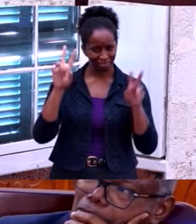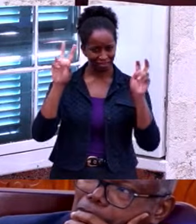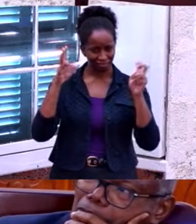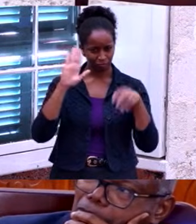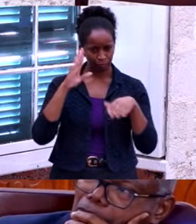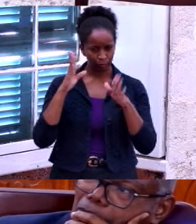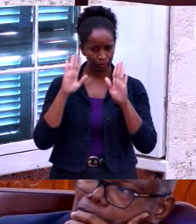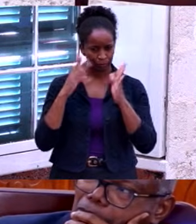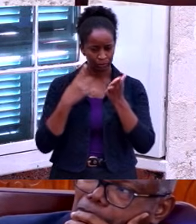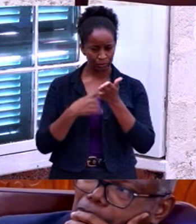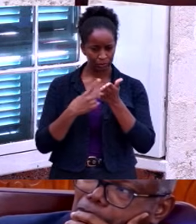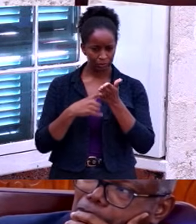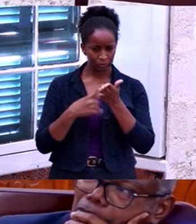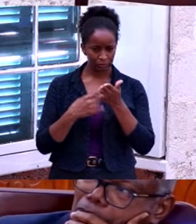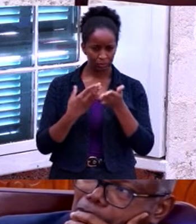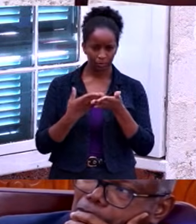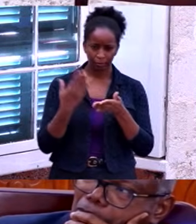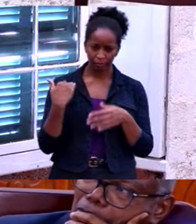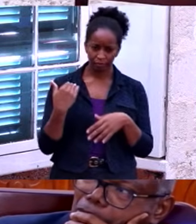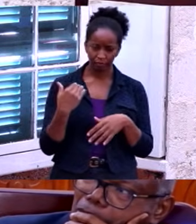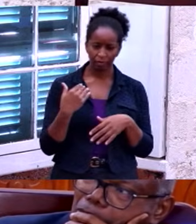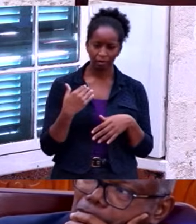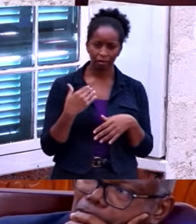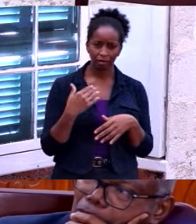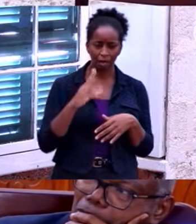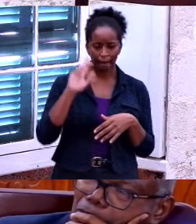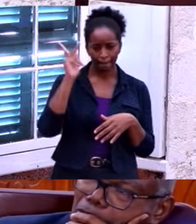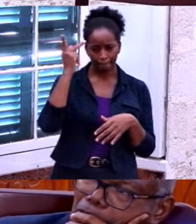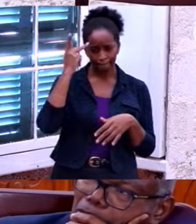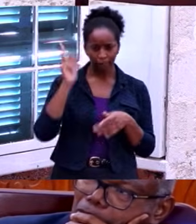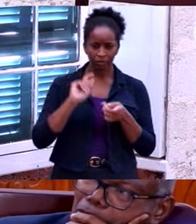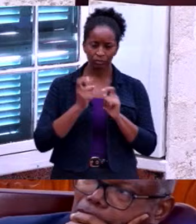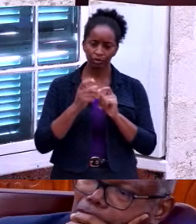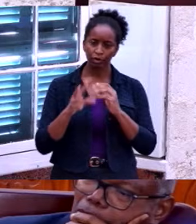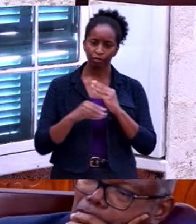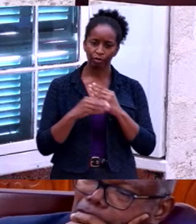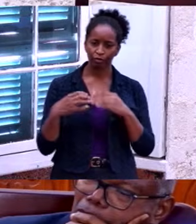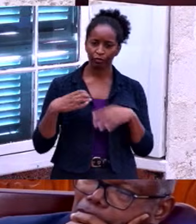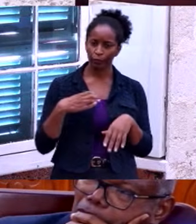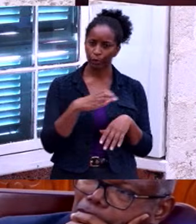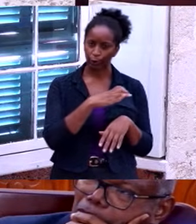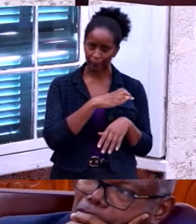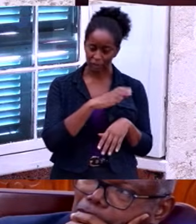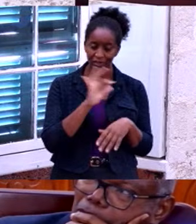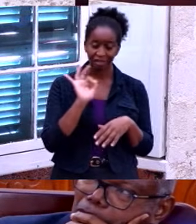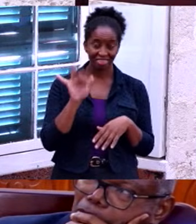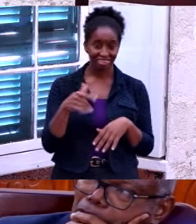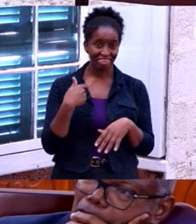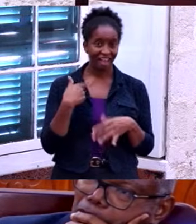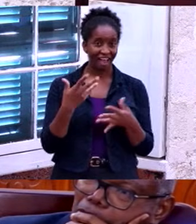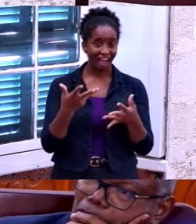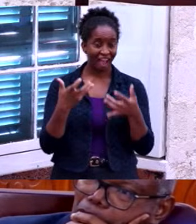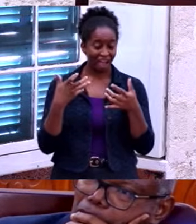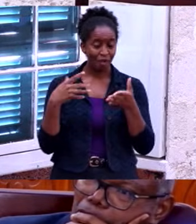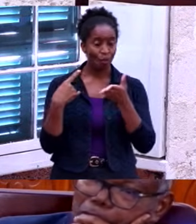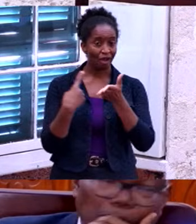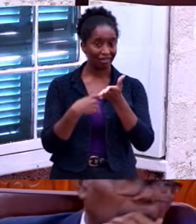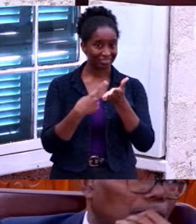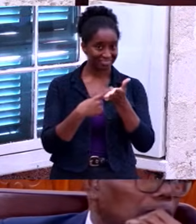with as a member of the PRC, and it just slipped me and I didn't realize it till after the report was written and it was too